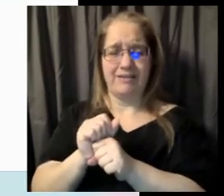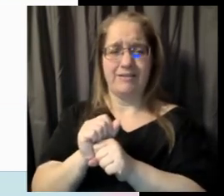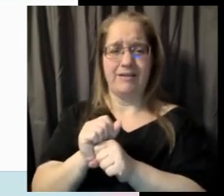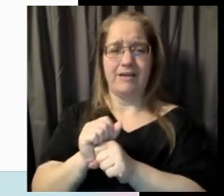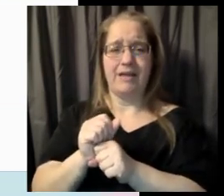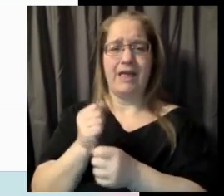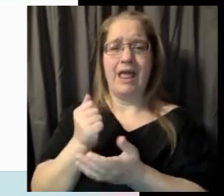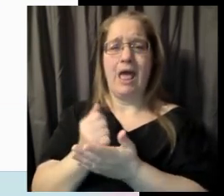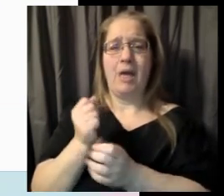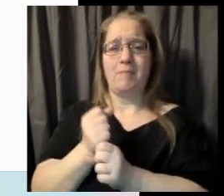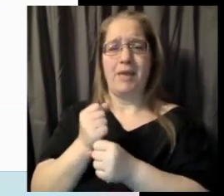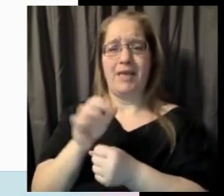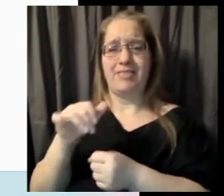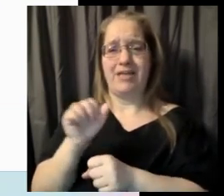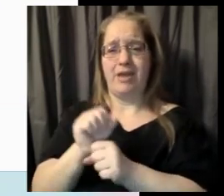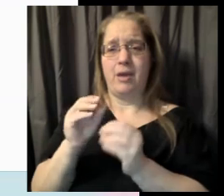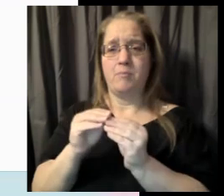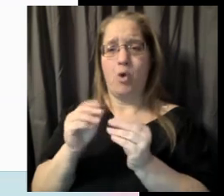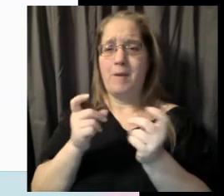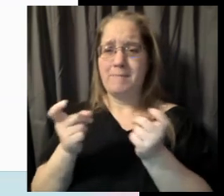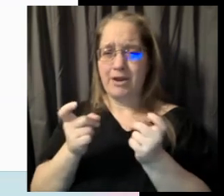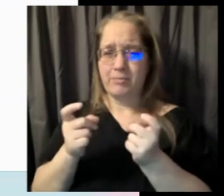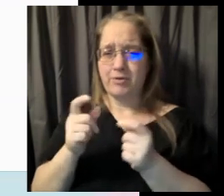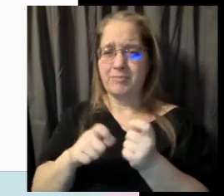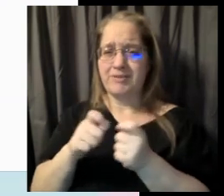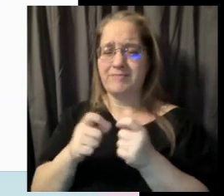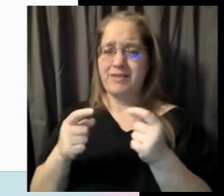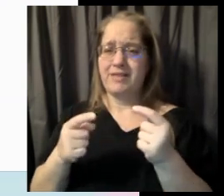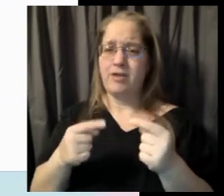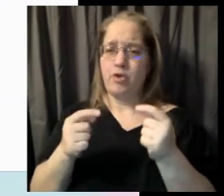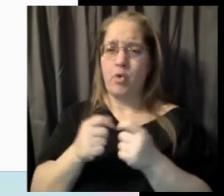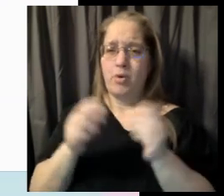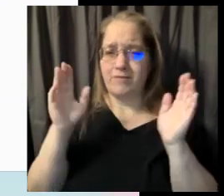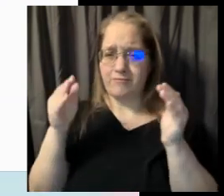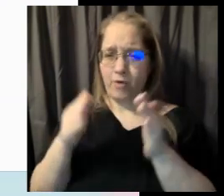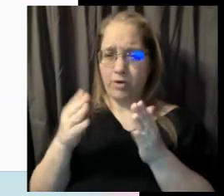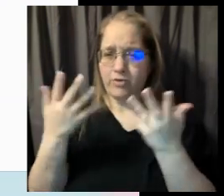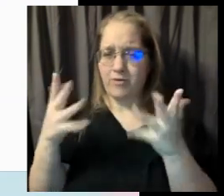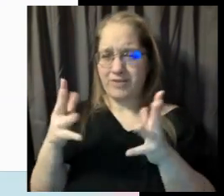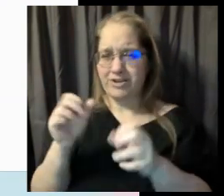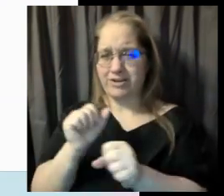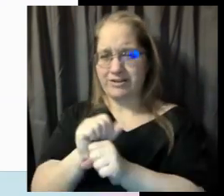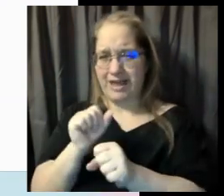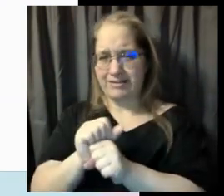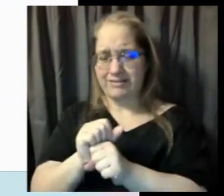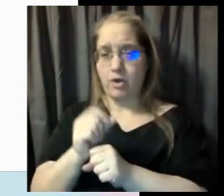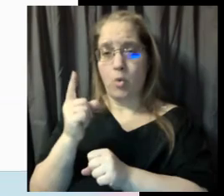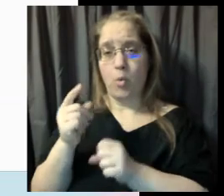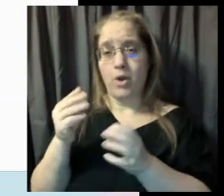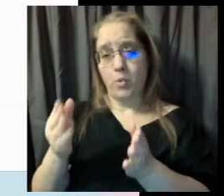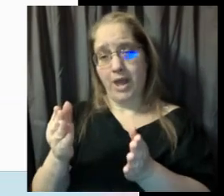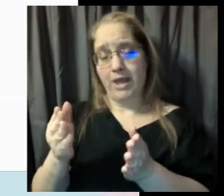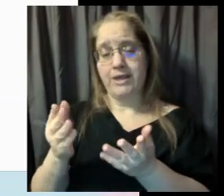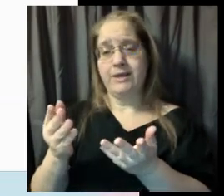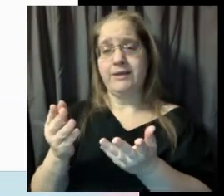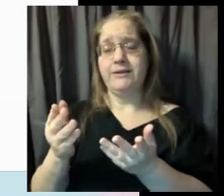it more manageable for your child, especially if they struggle with staying focused or completing tasks. So one of the ways you can do this is